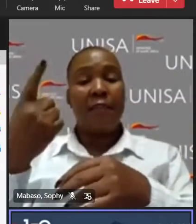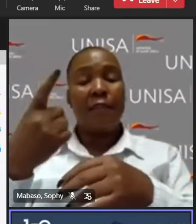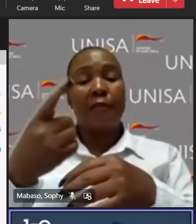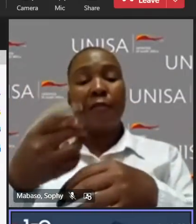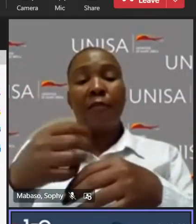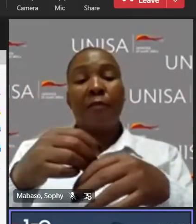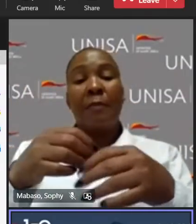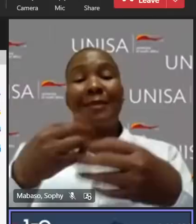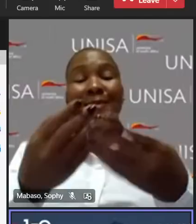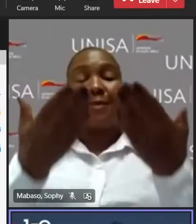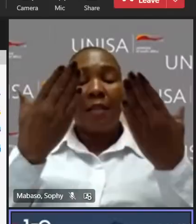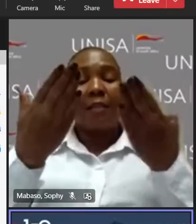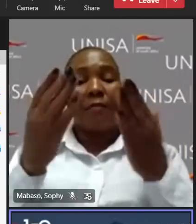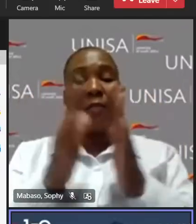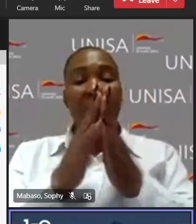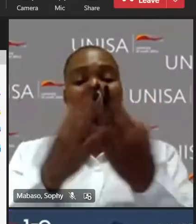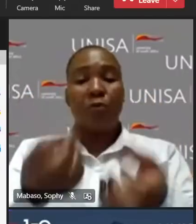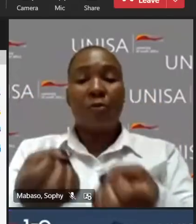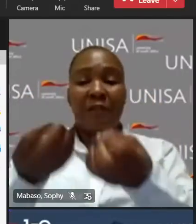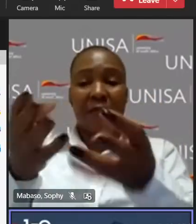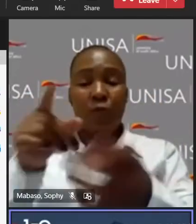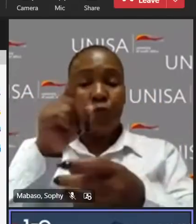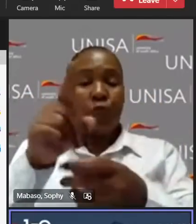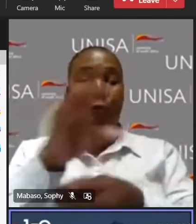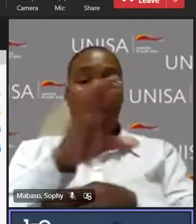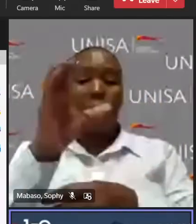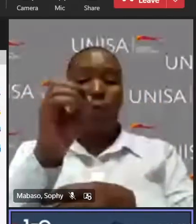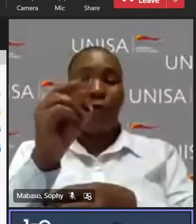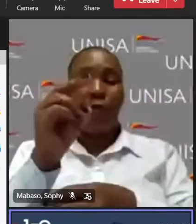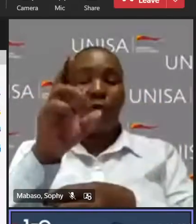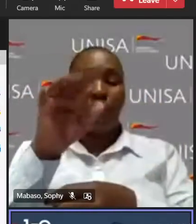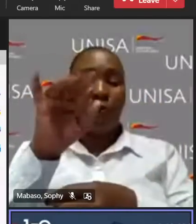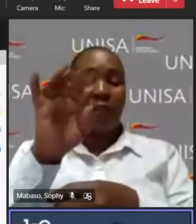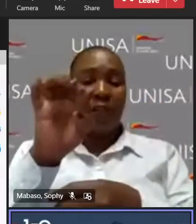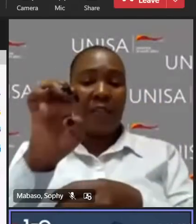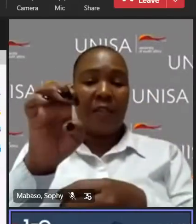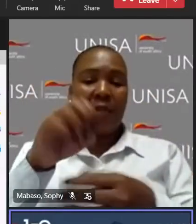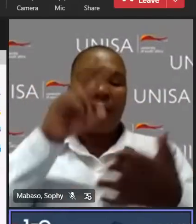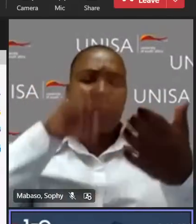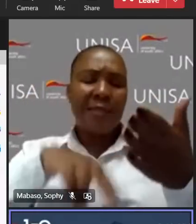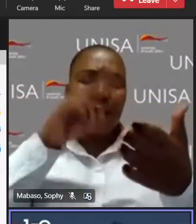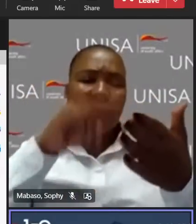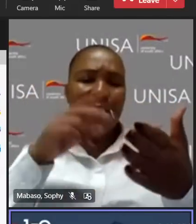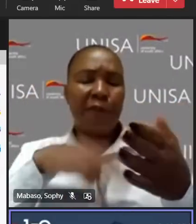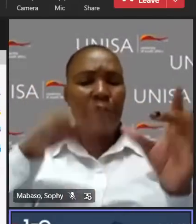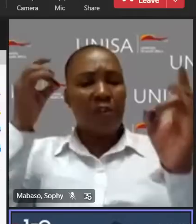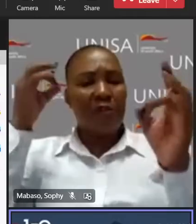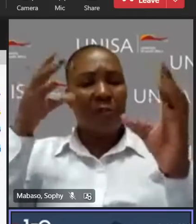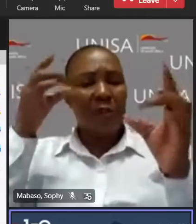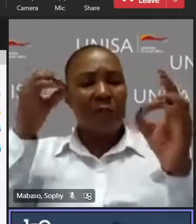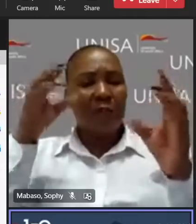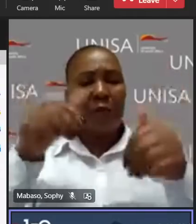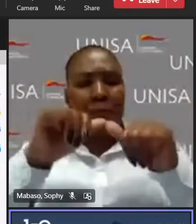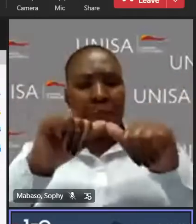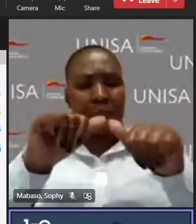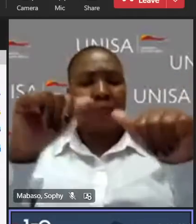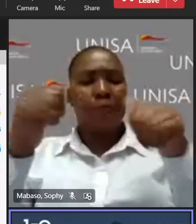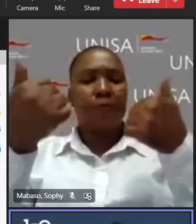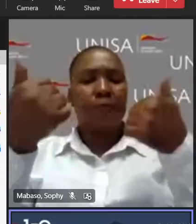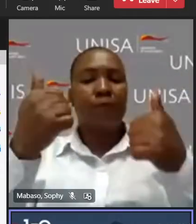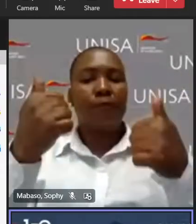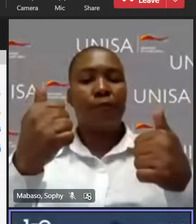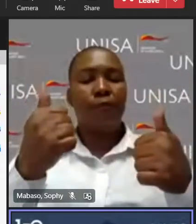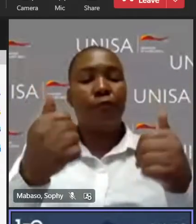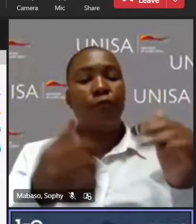charge by courier. Check your details. If you see it's incorrect, go to my address